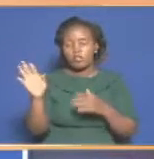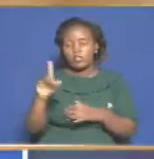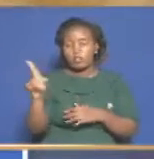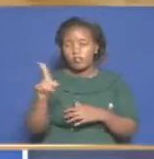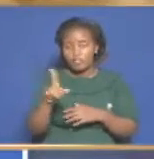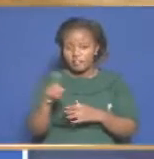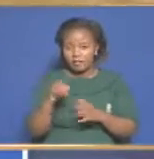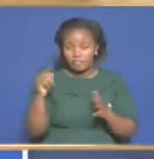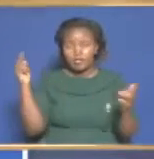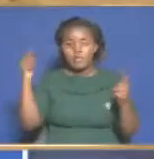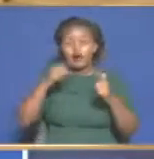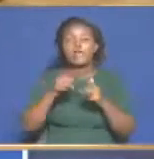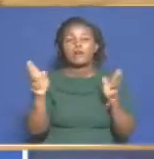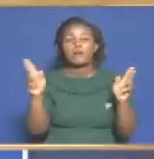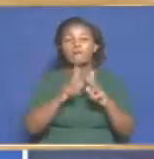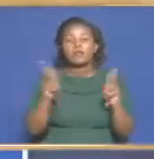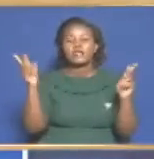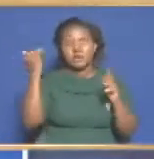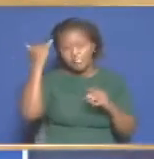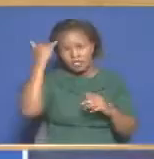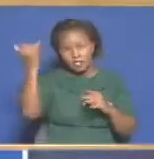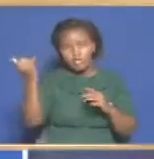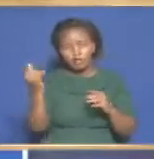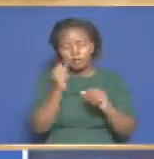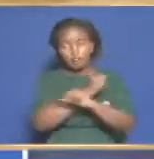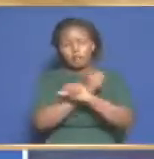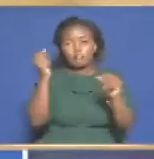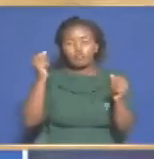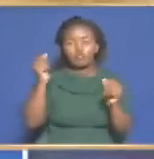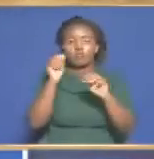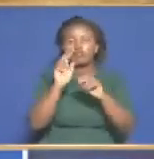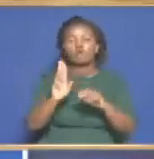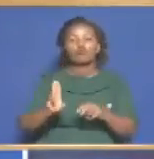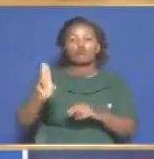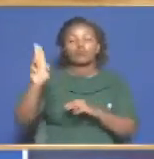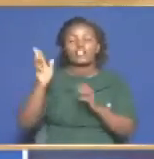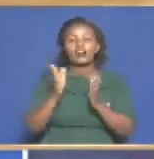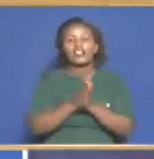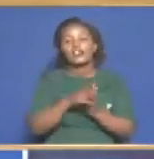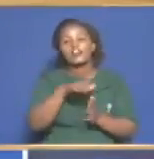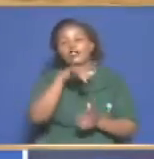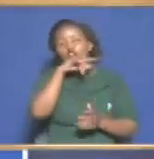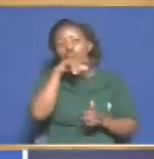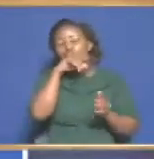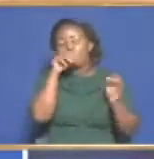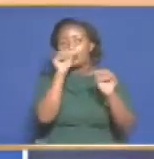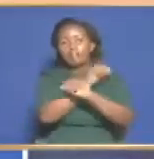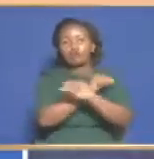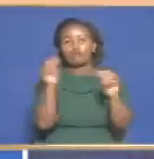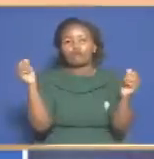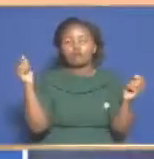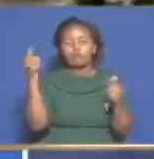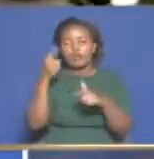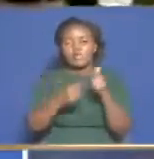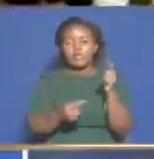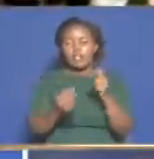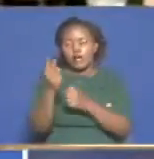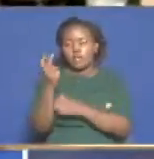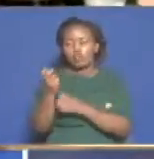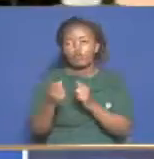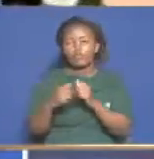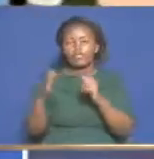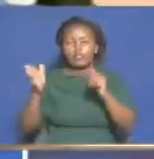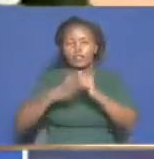peace initiative signed between President Uhuru Kenyatta and Yoweri Museveni of Uganda in Moroto in